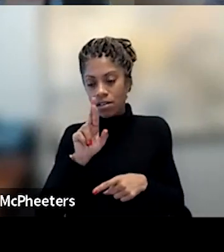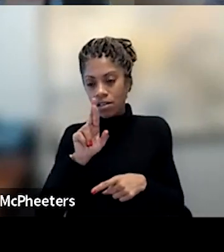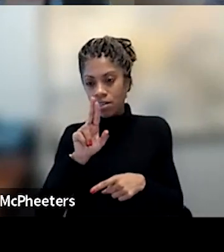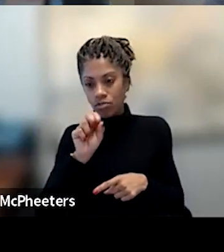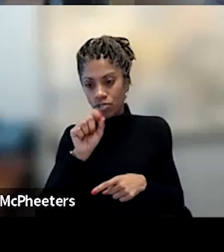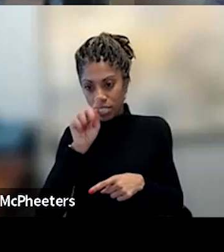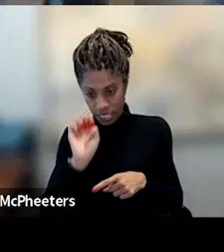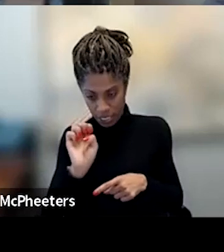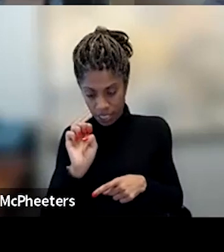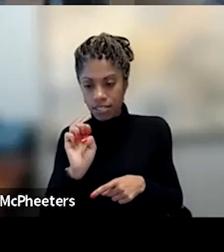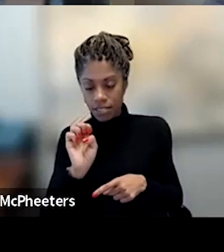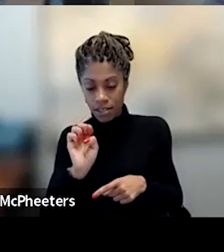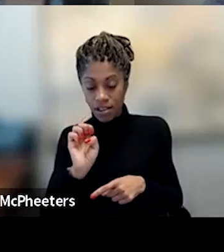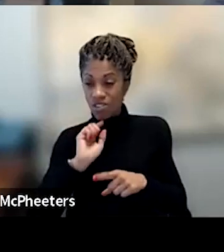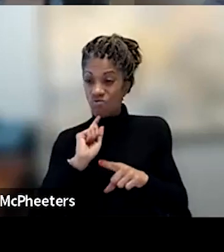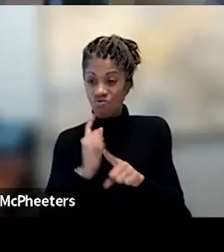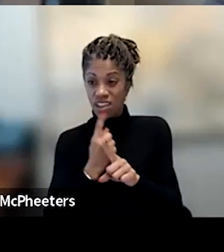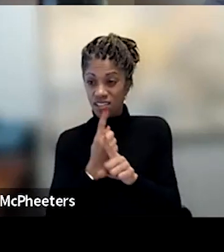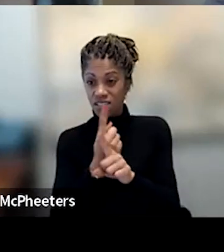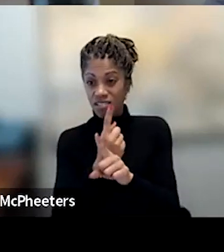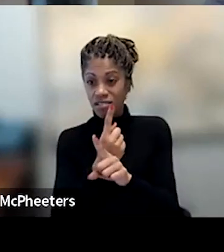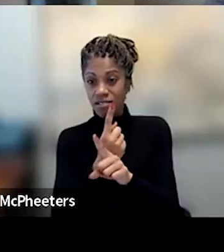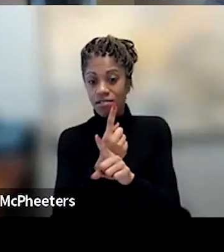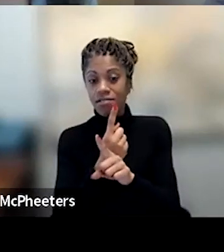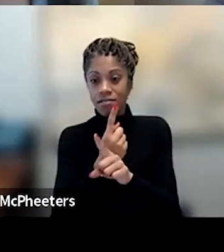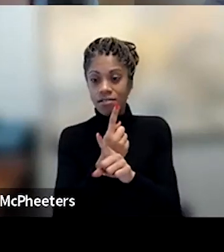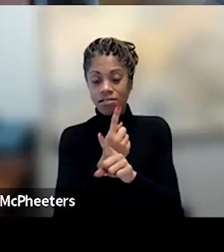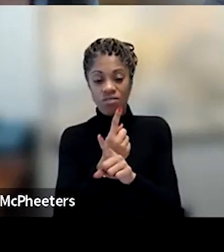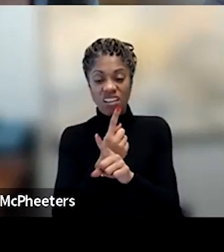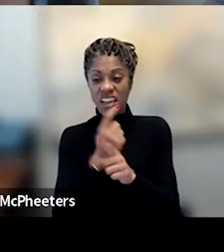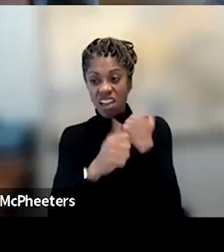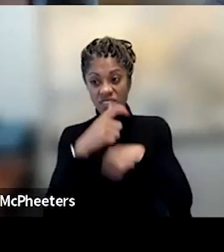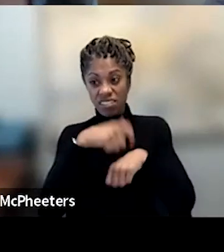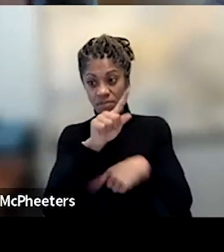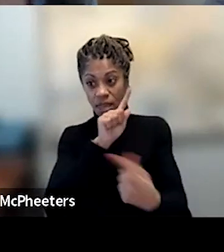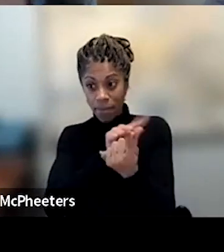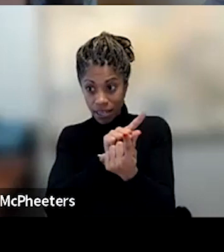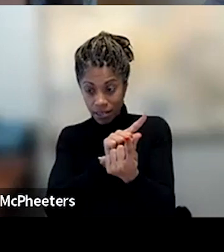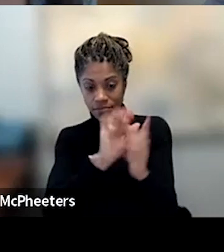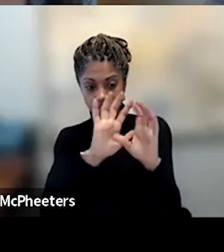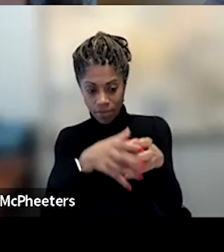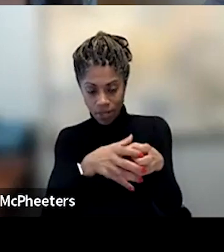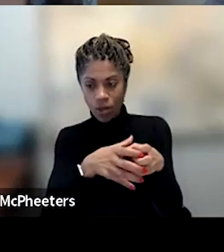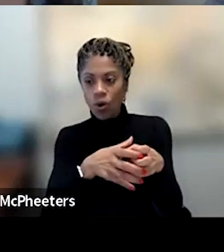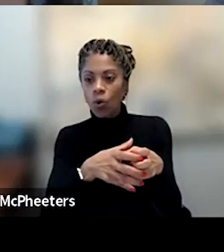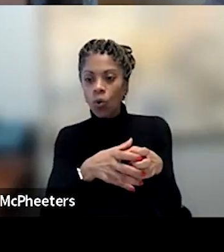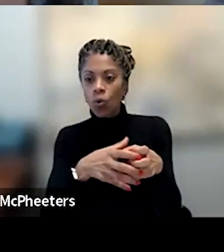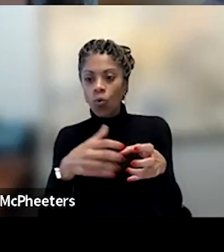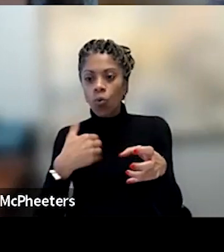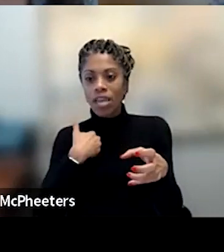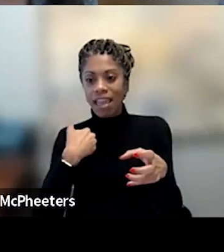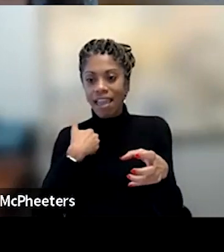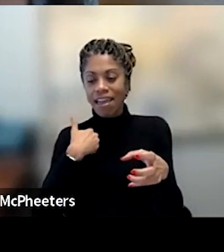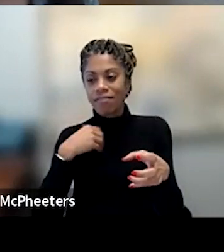a really regular basis. Every time they meet, there's some sort of session. We've created a staff